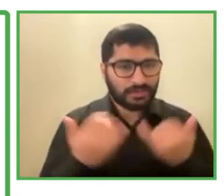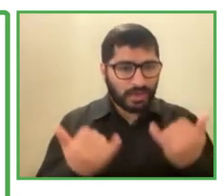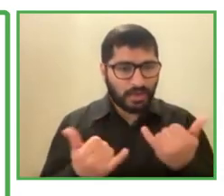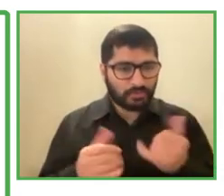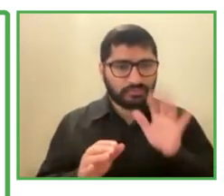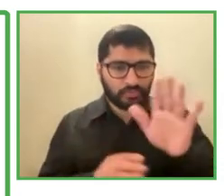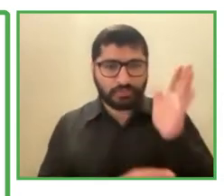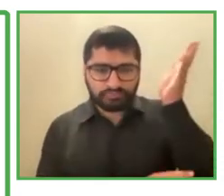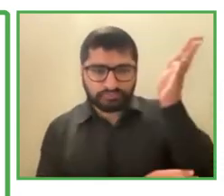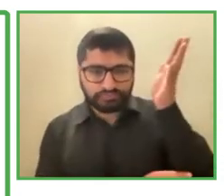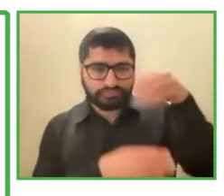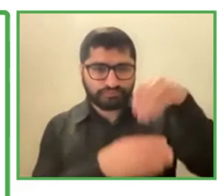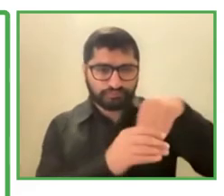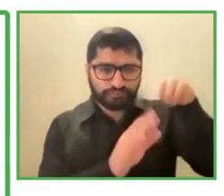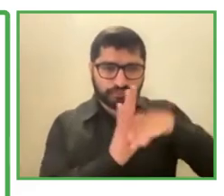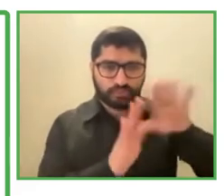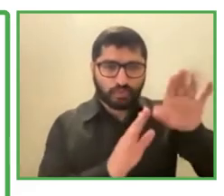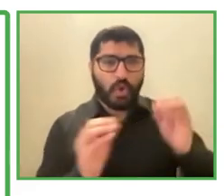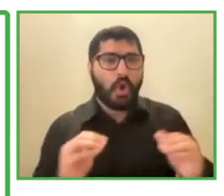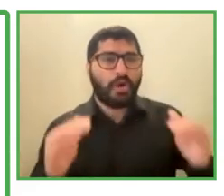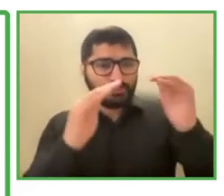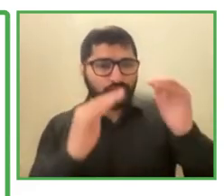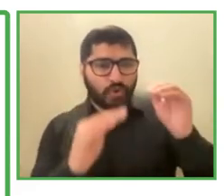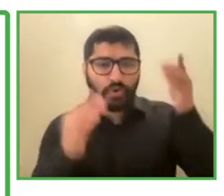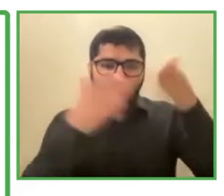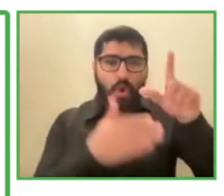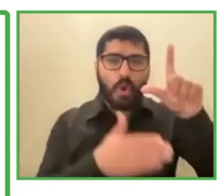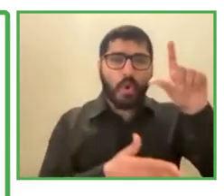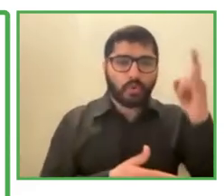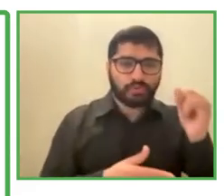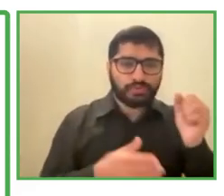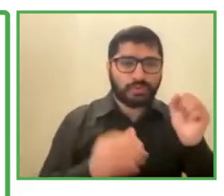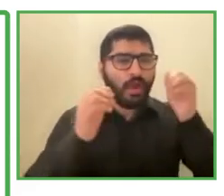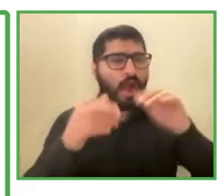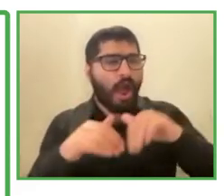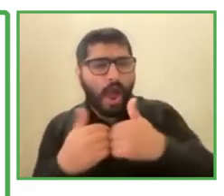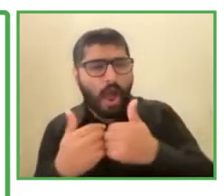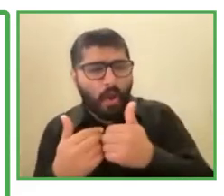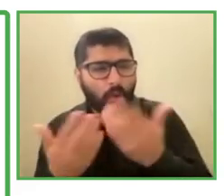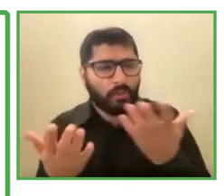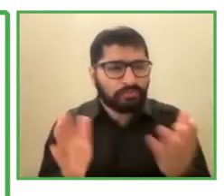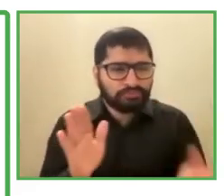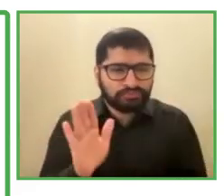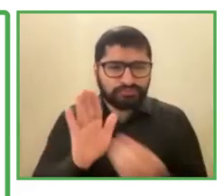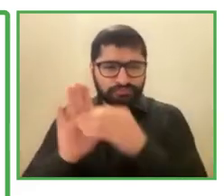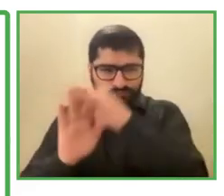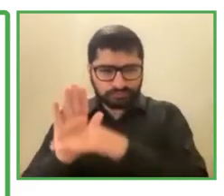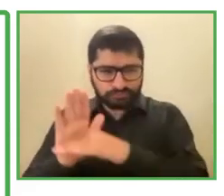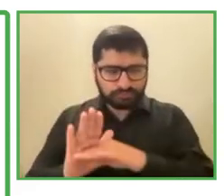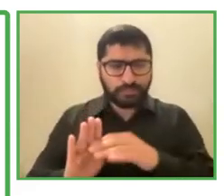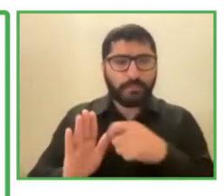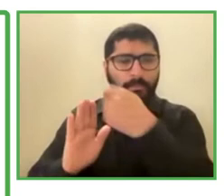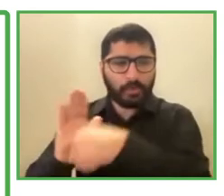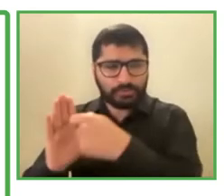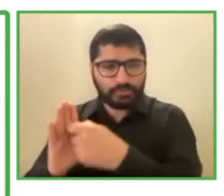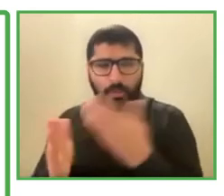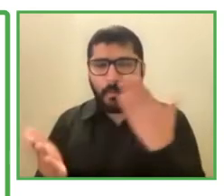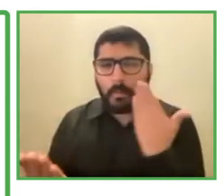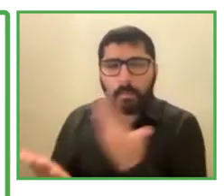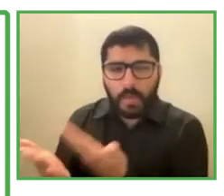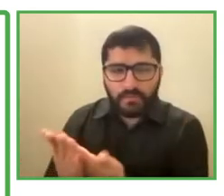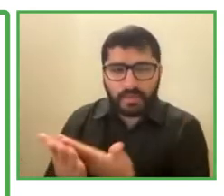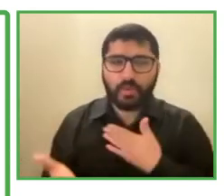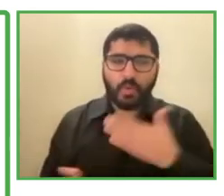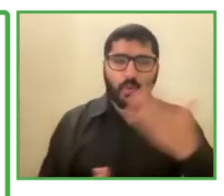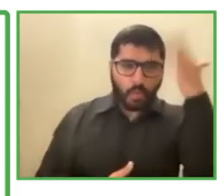Fundación Luz and where this pilot program is inserted. And we'd like to know more about the expectations of Fundación